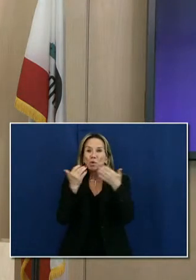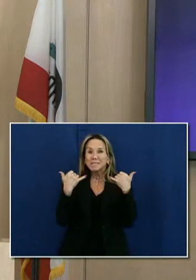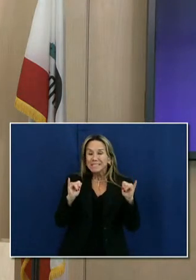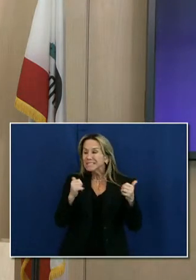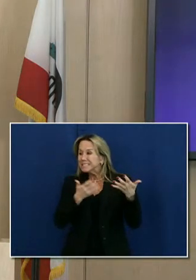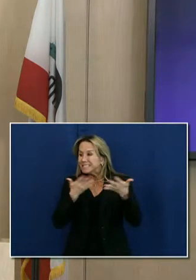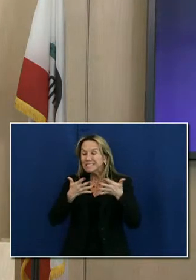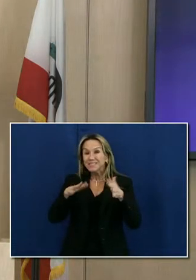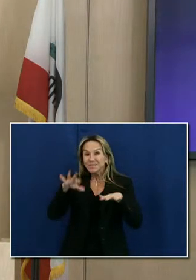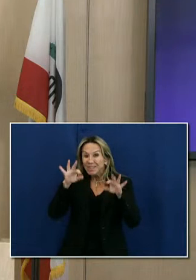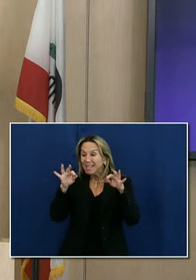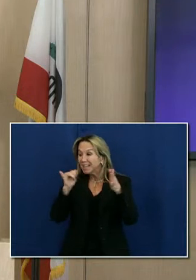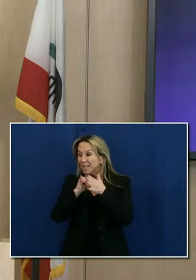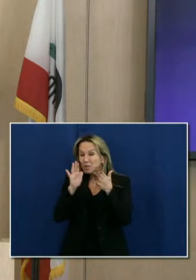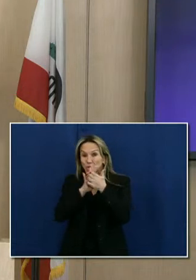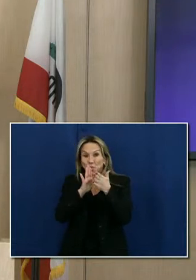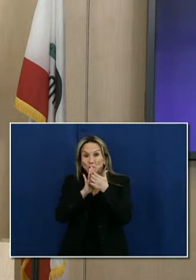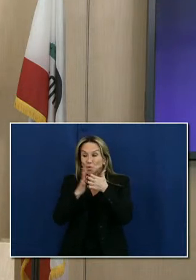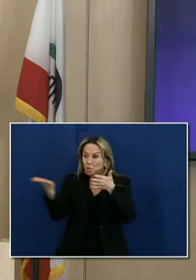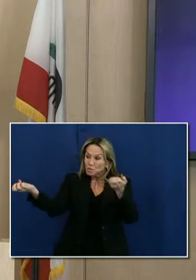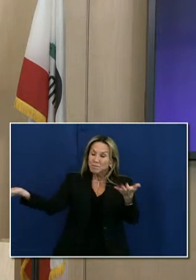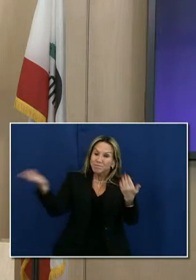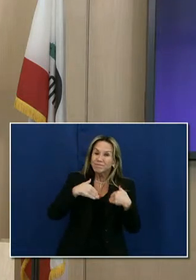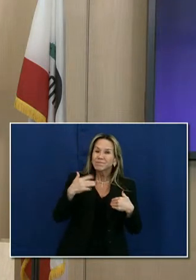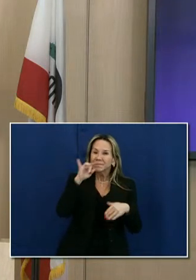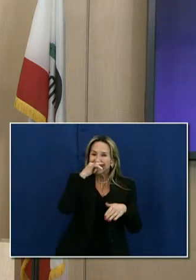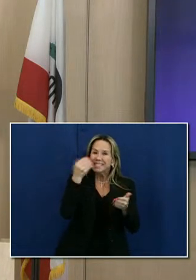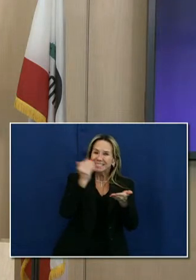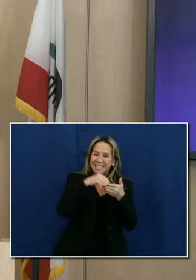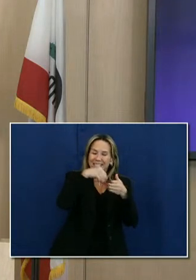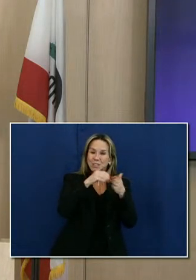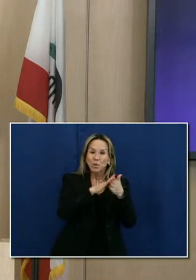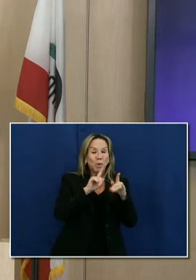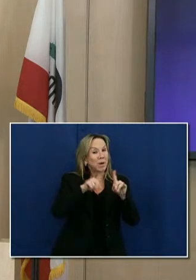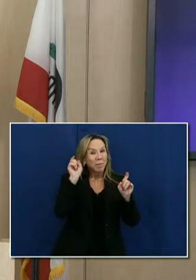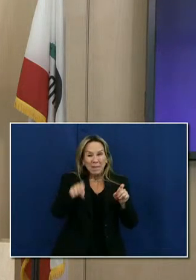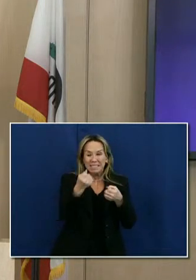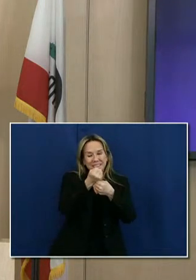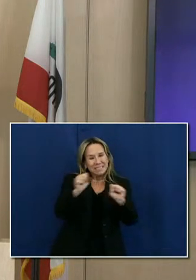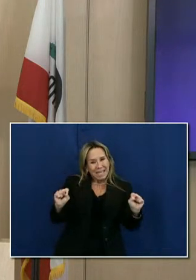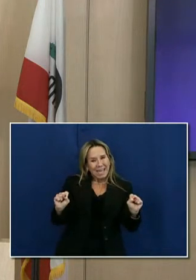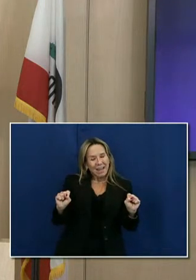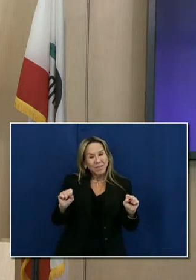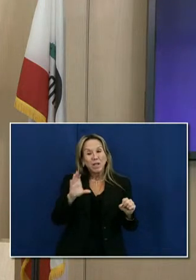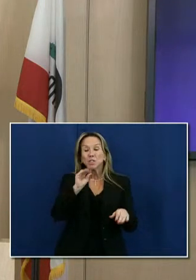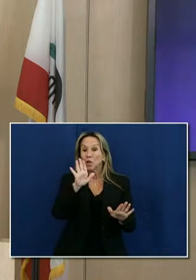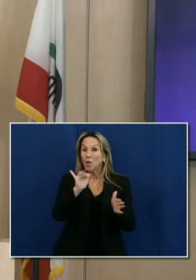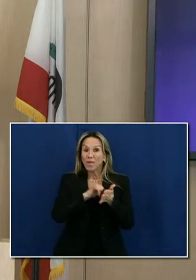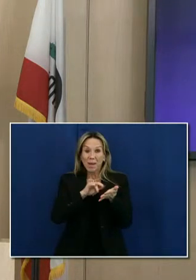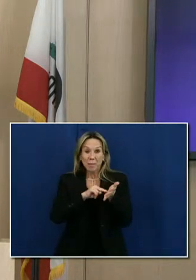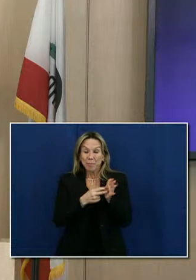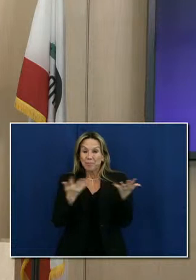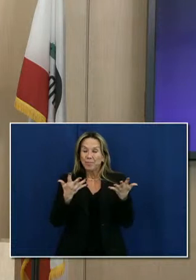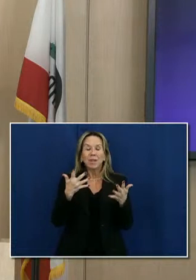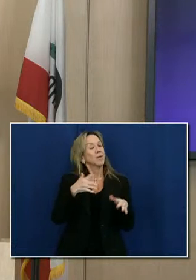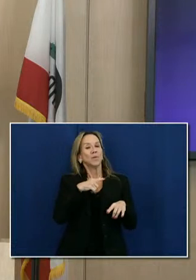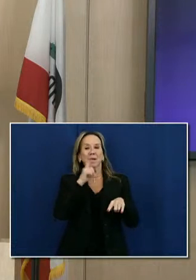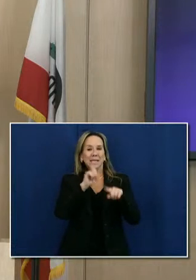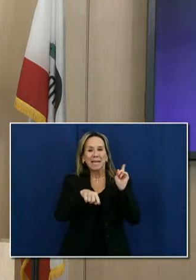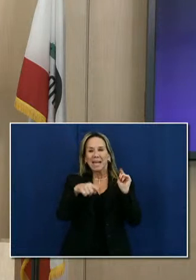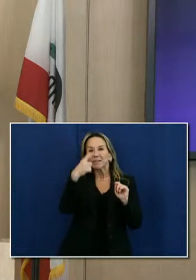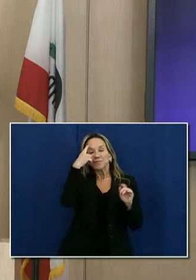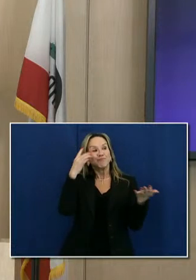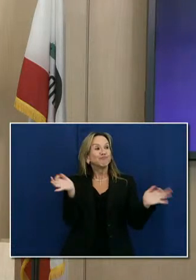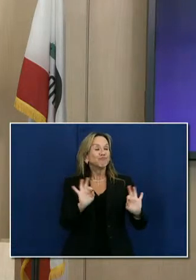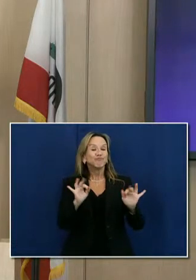back in a learning environment in a safe way. But the reality is not only can we not let our guard down, we have to all redouble